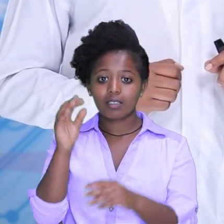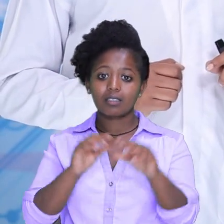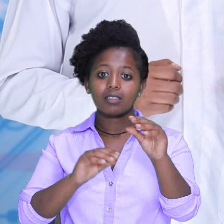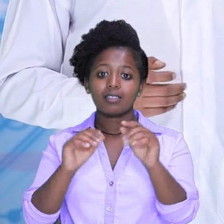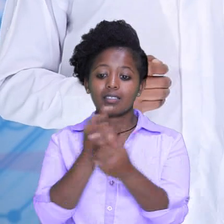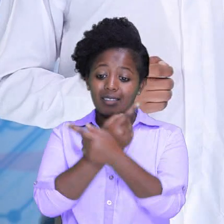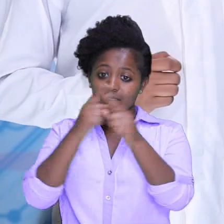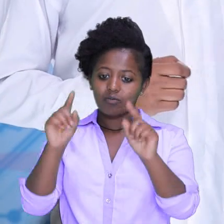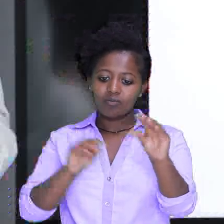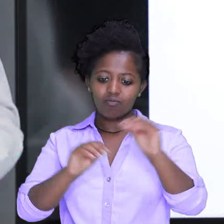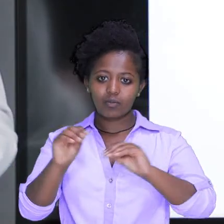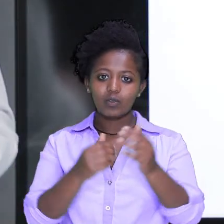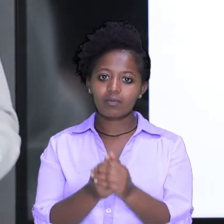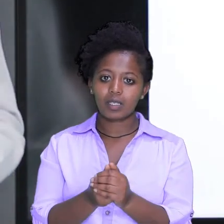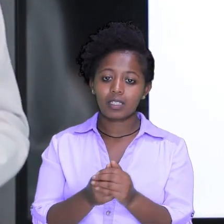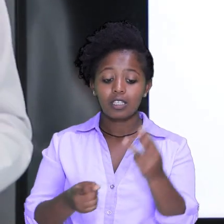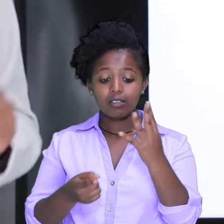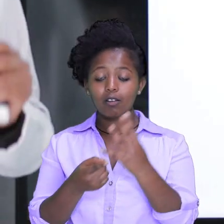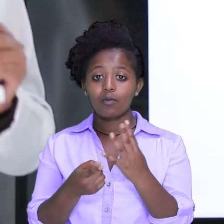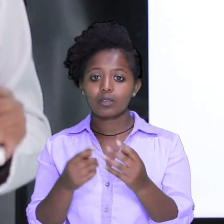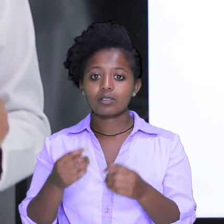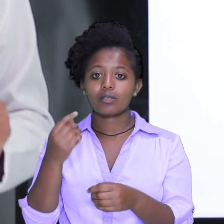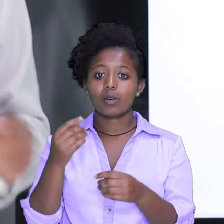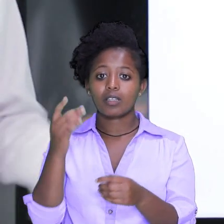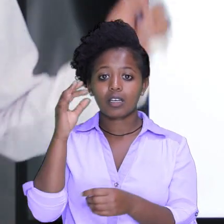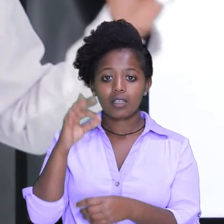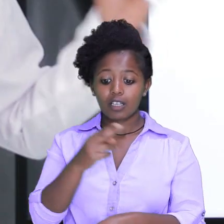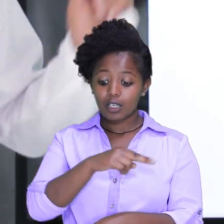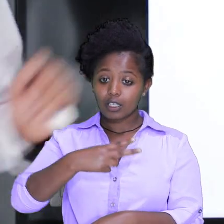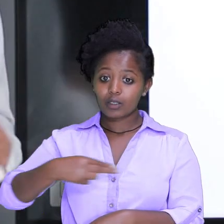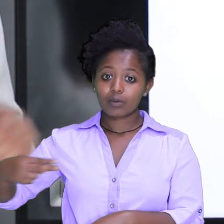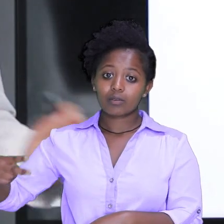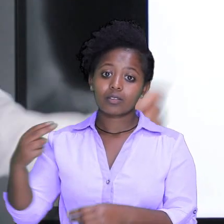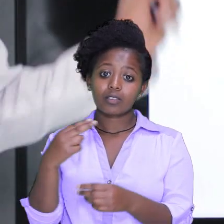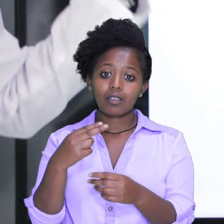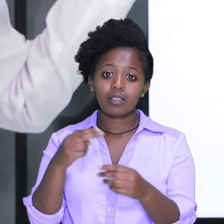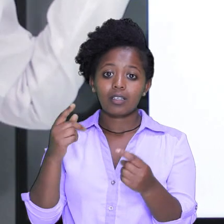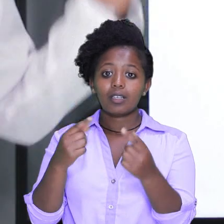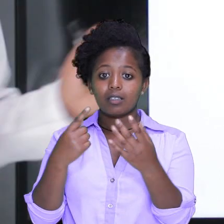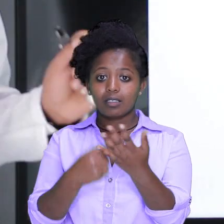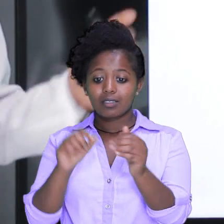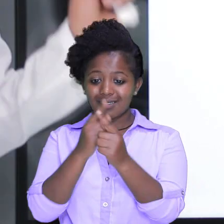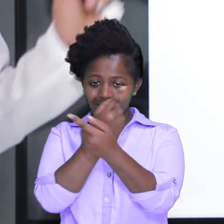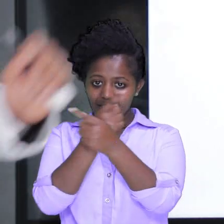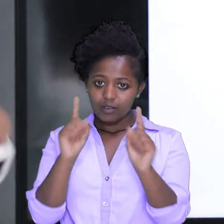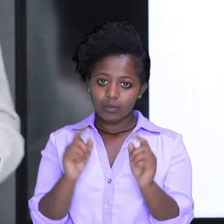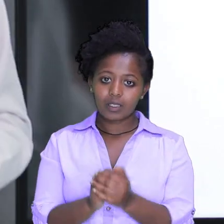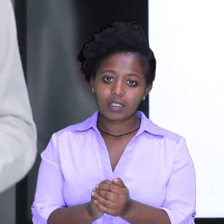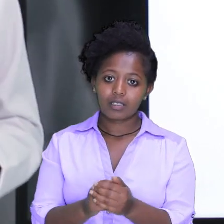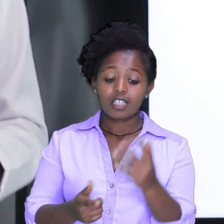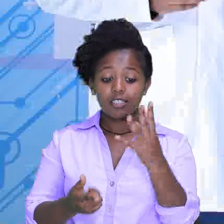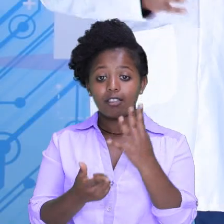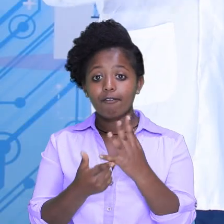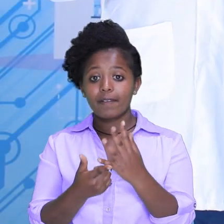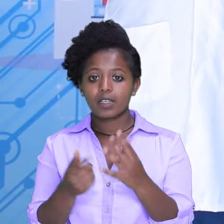movement. The fourth one, Indonesia from Dutch colony to its independence. The fifth